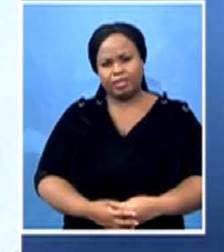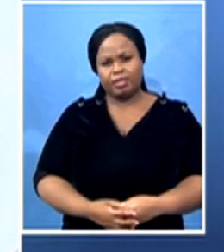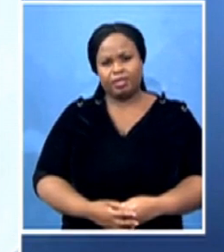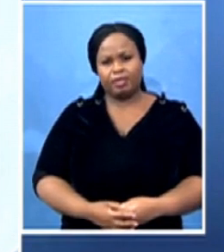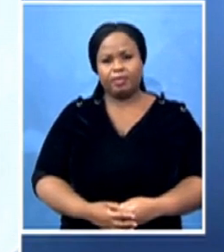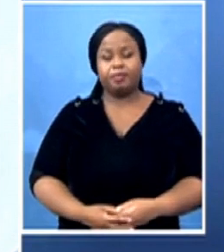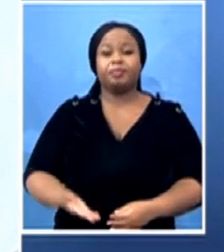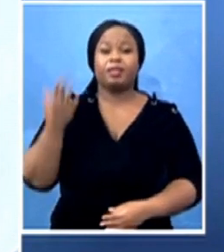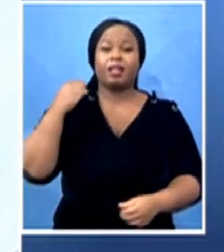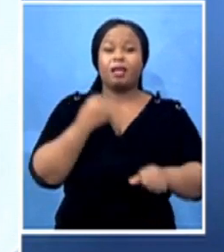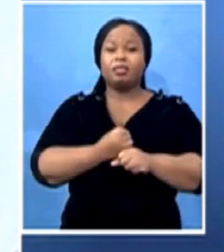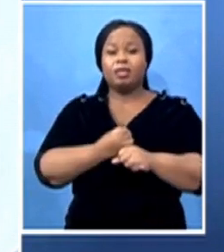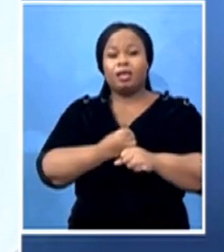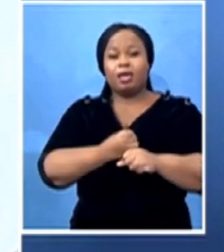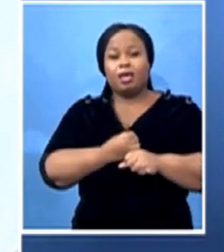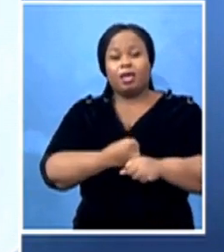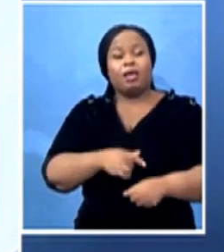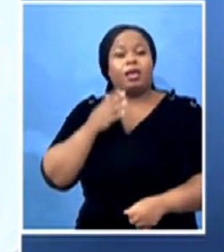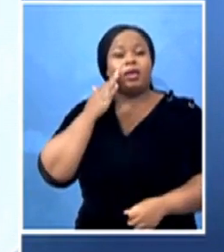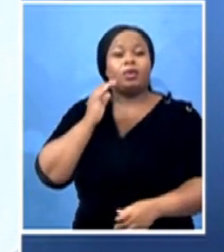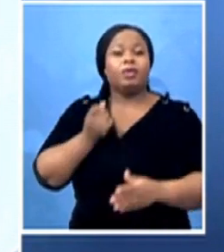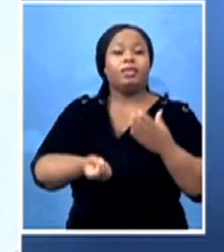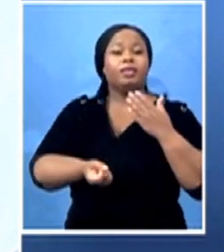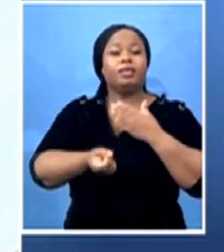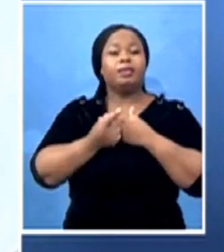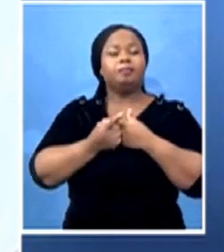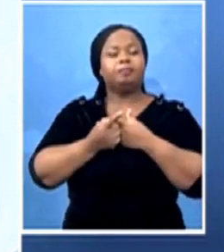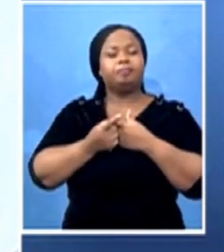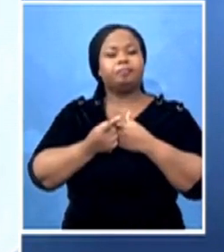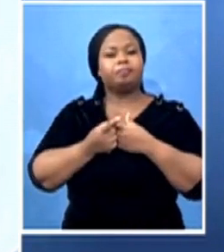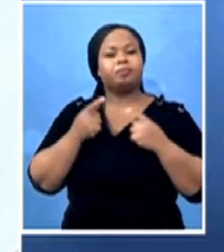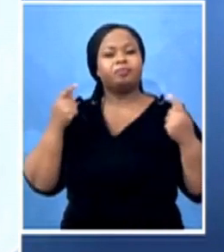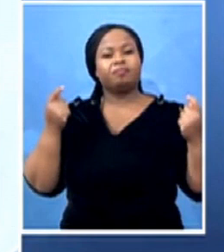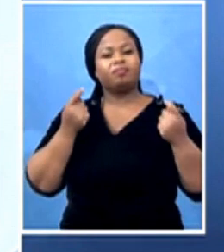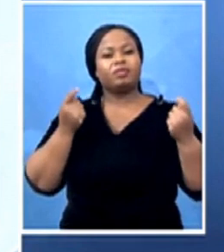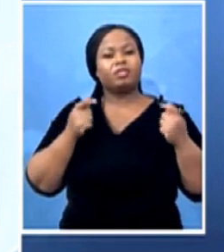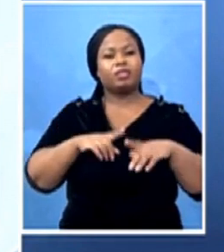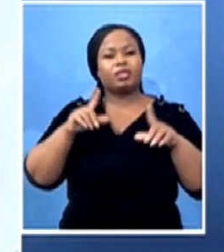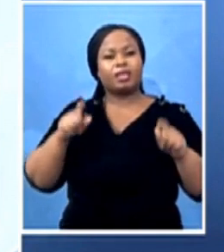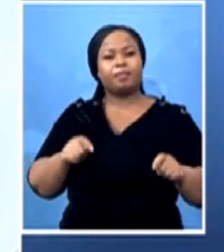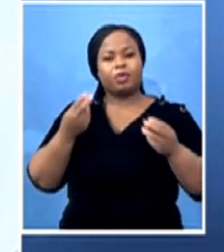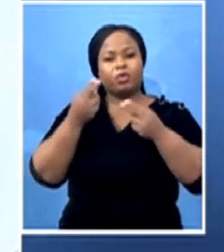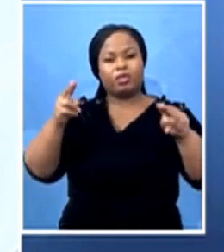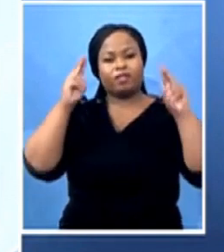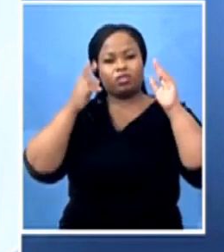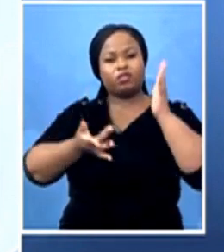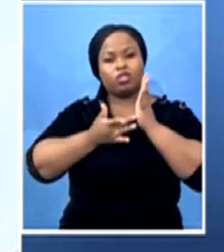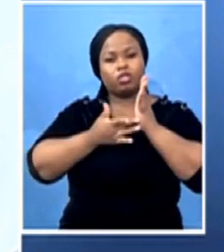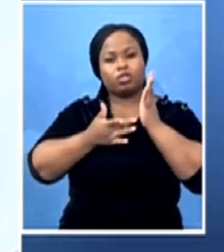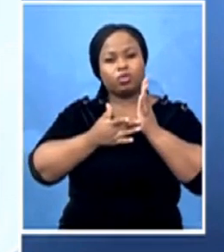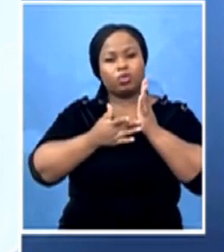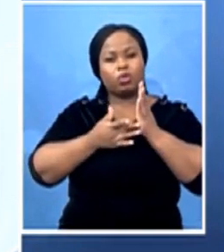occasion of the Cape Peninsula University of Technology bestowing on you and